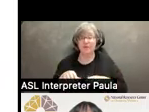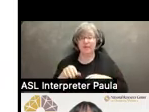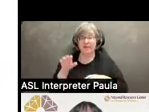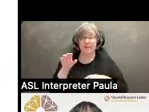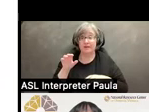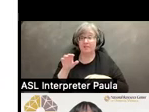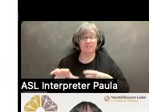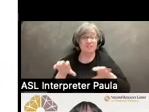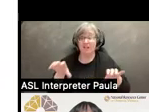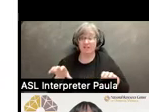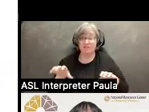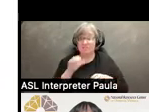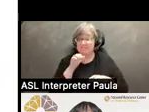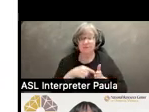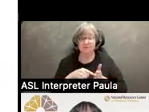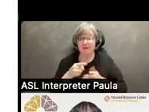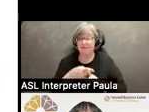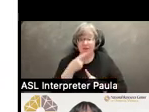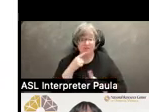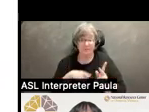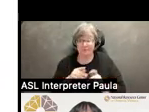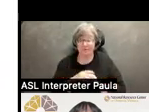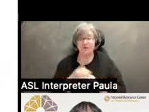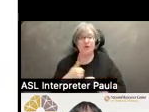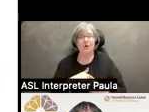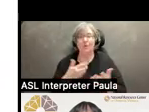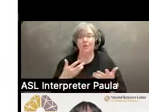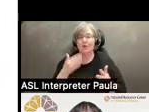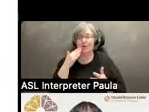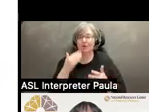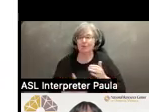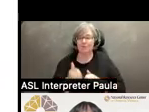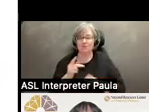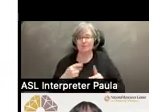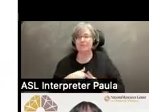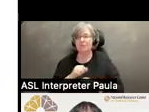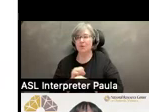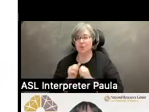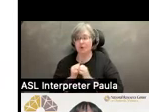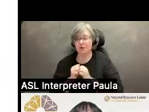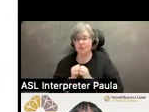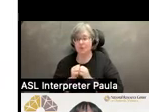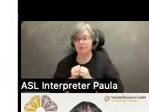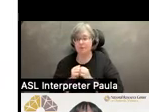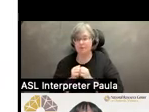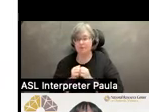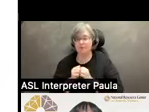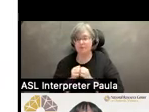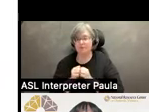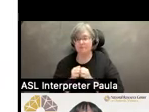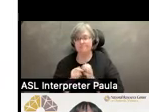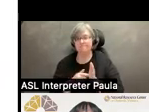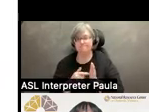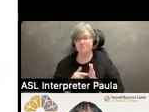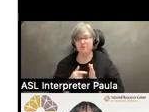doesn't pay the rent for folks. And so we already know that most of the people that we're working with are, they sometimes